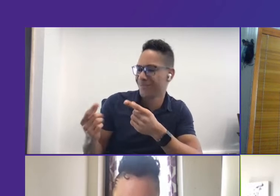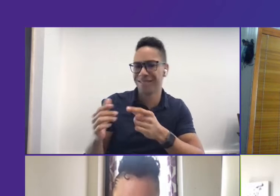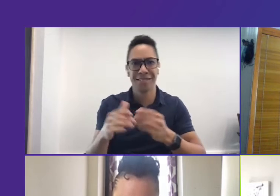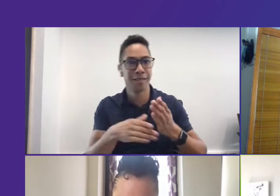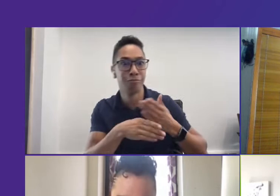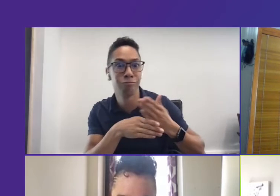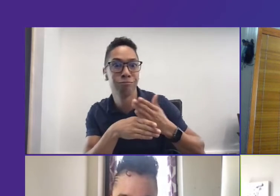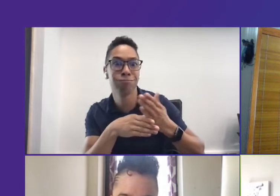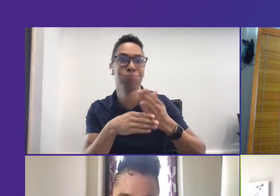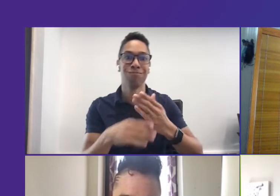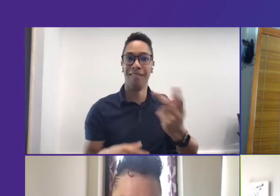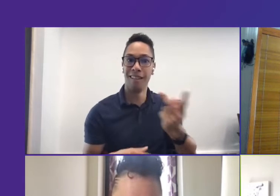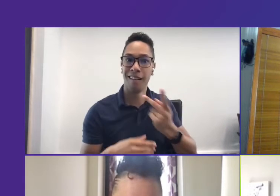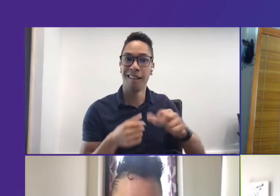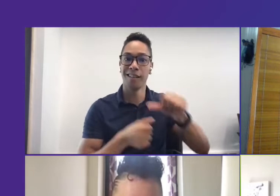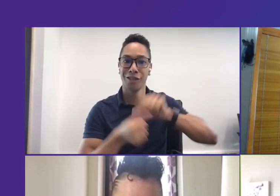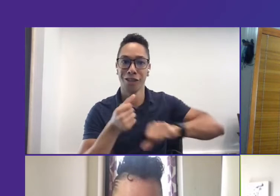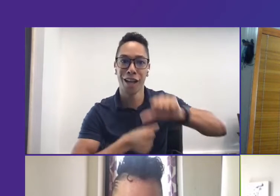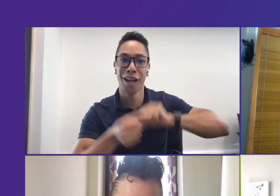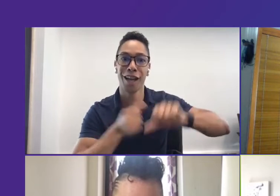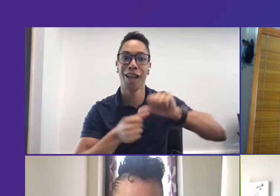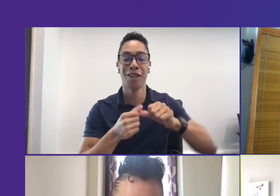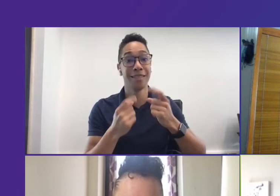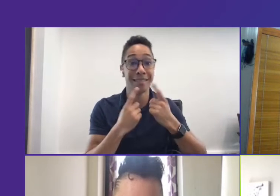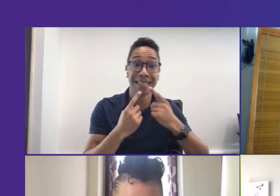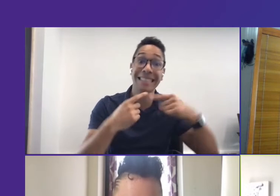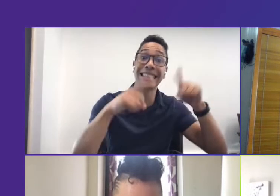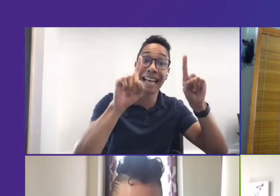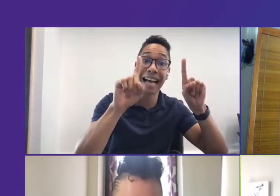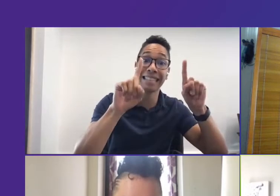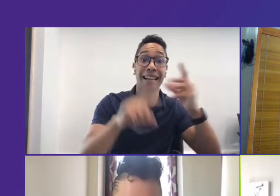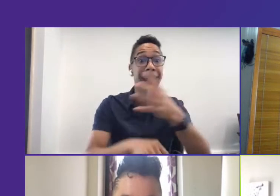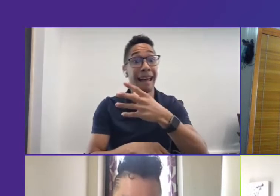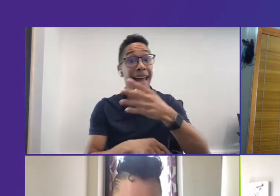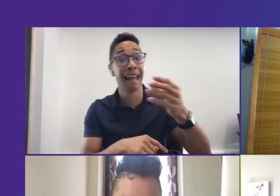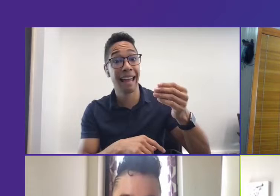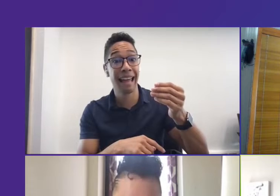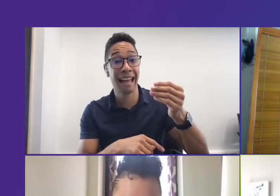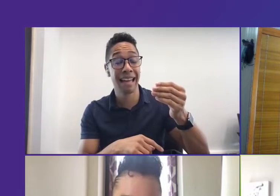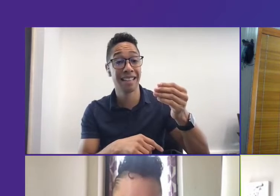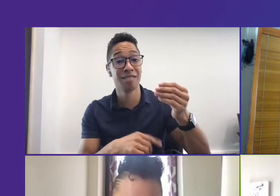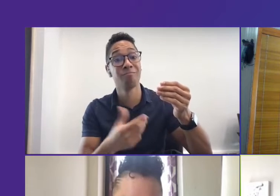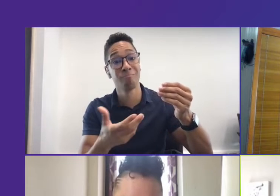share our, you know, our successes, but also our